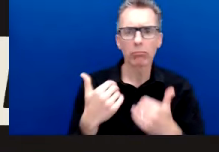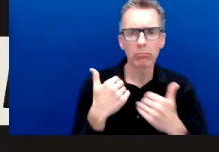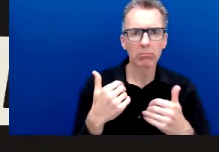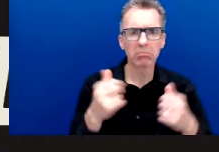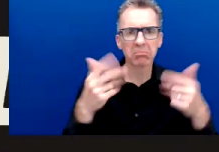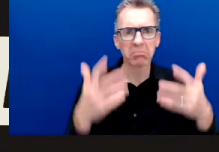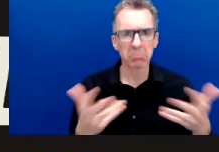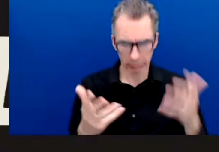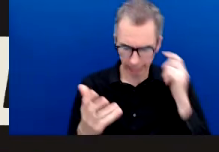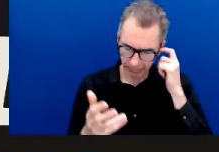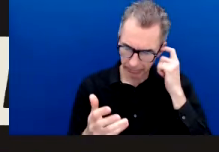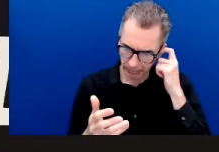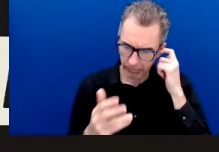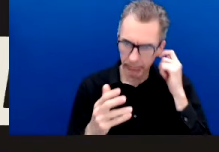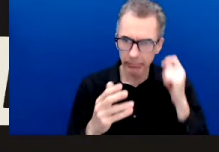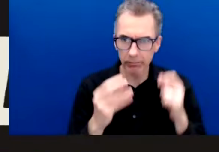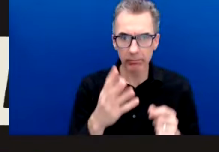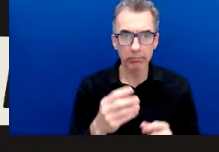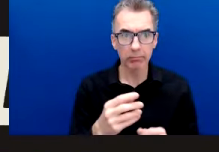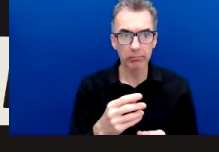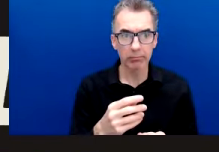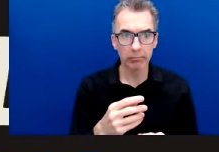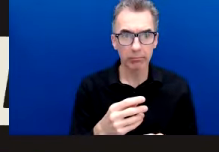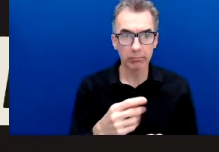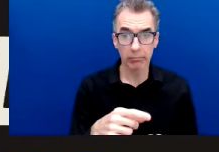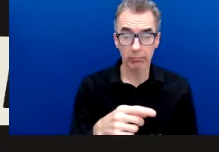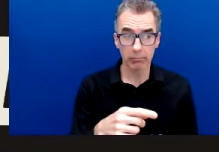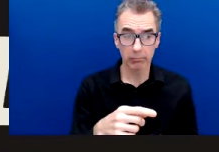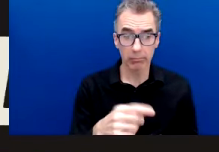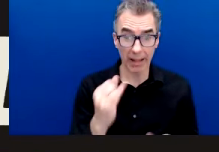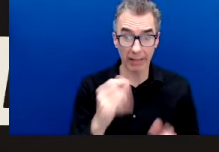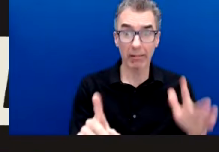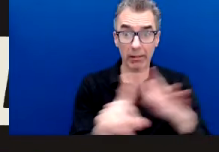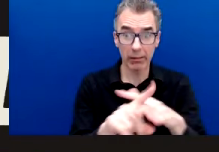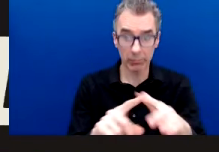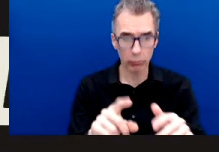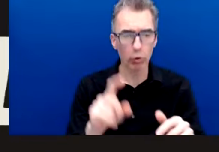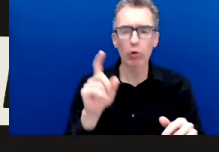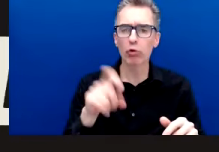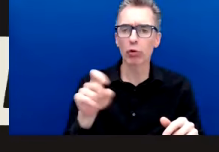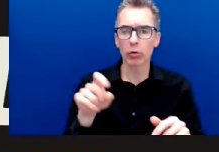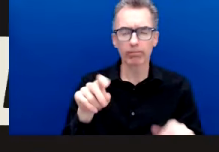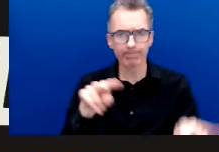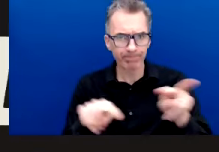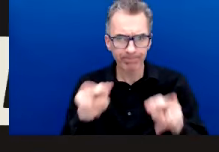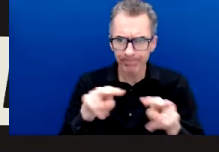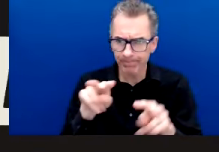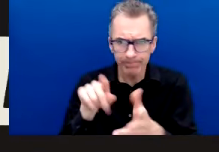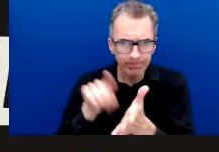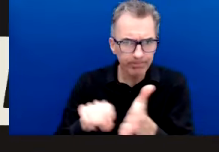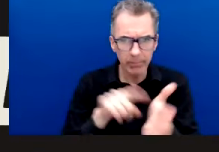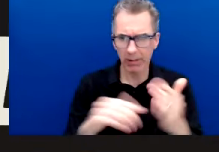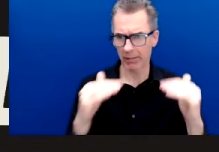parties have the right to a reliable and impartial investigation and to be free of retaliation. So part of